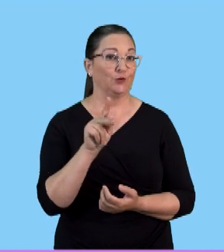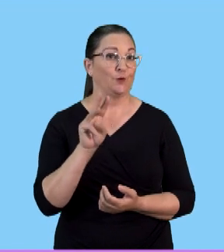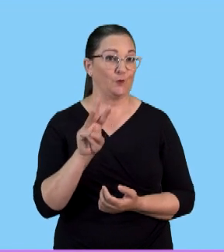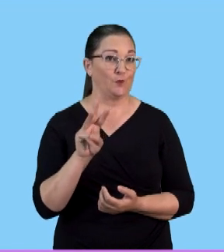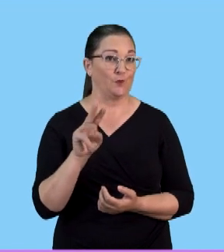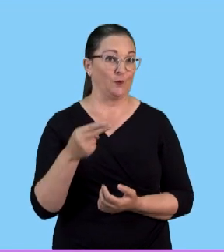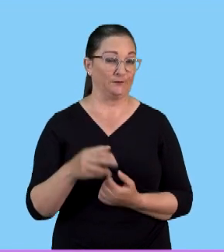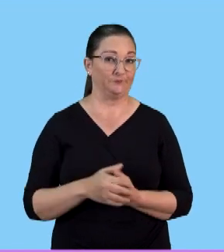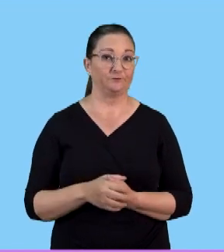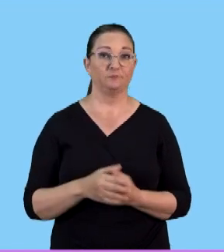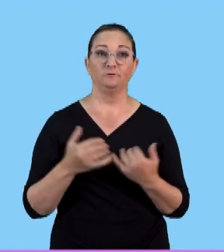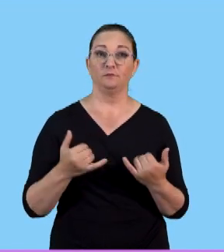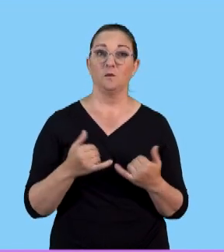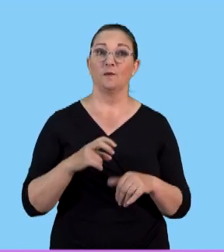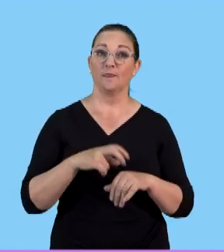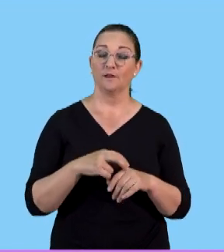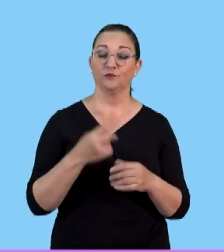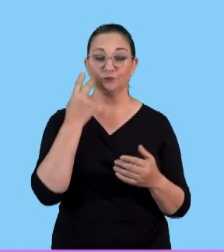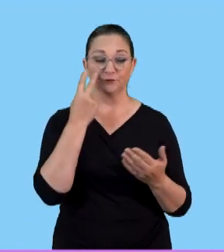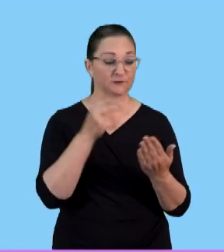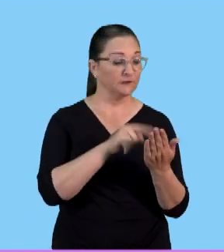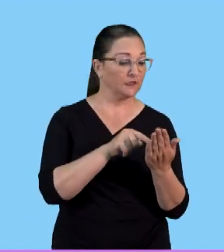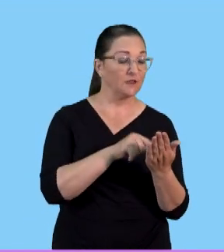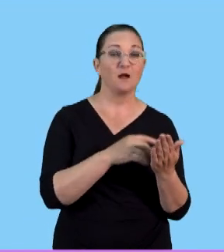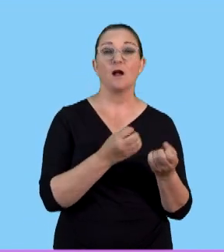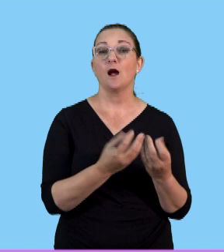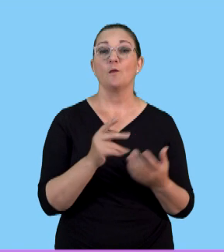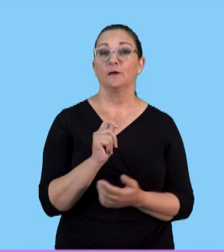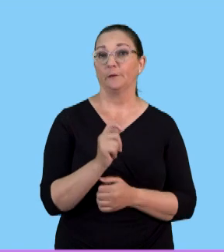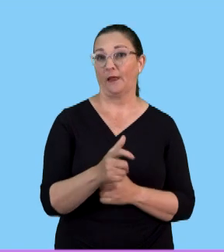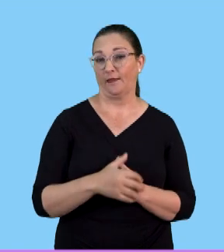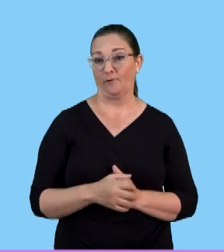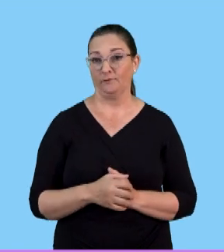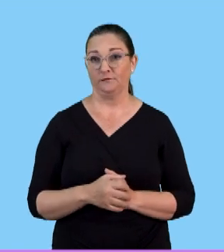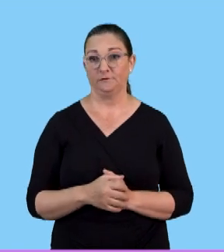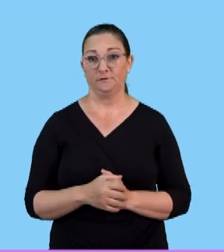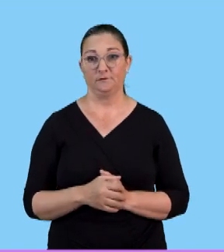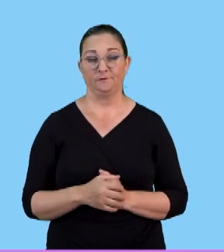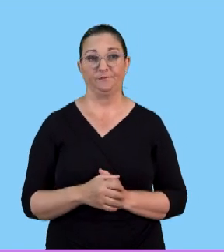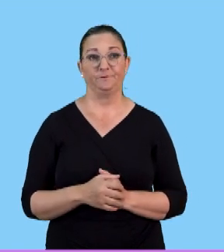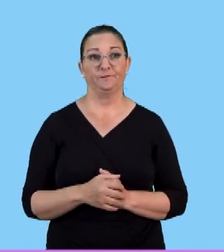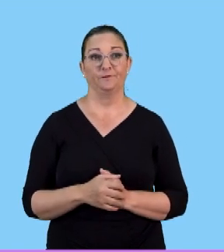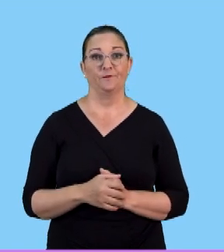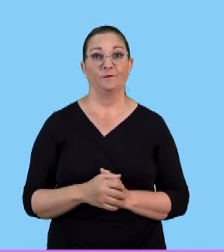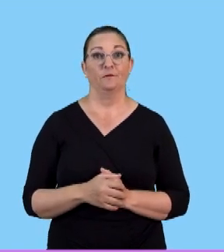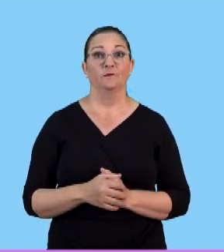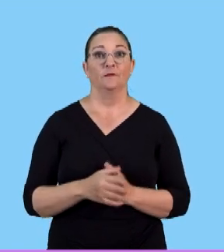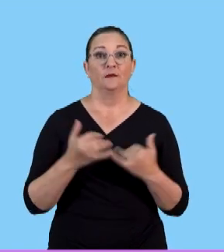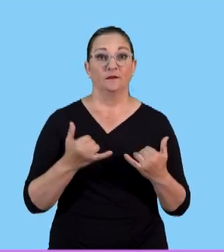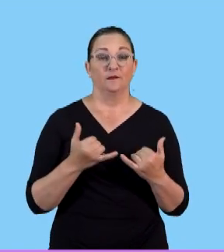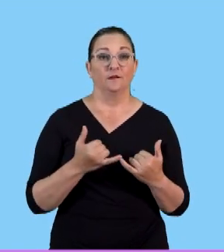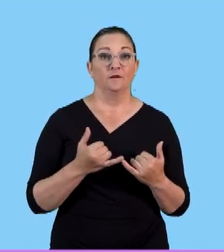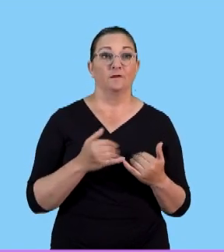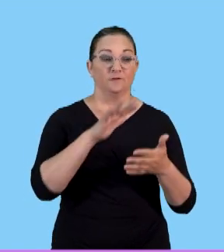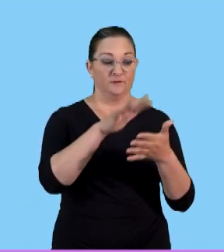322 kilowatts. So now we need to calculate how much they're going to pay for this. Right, meaning